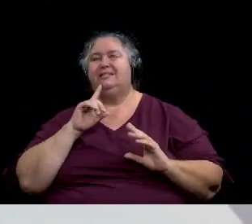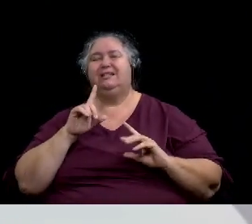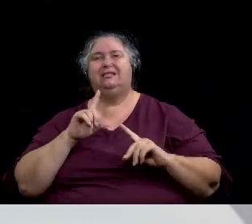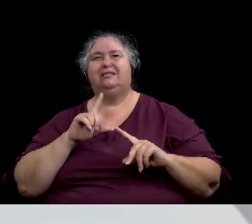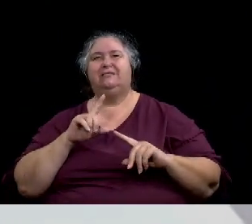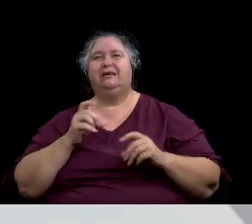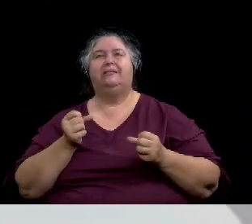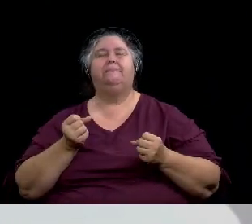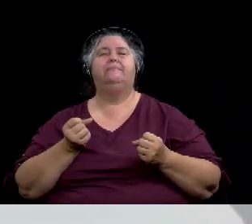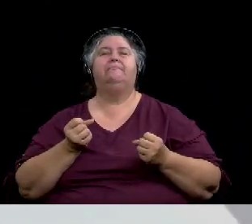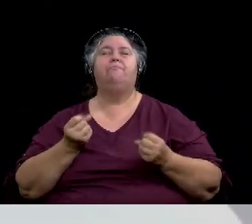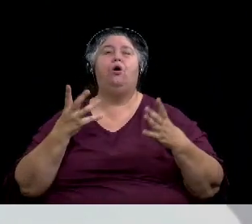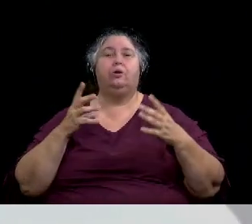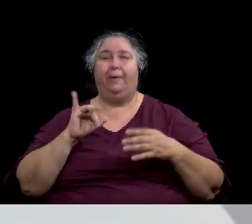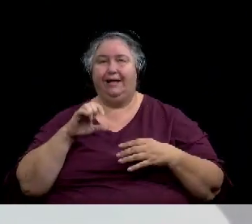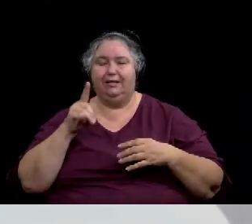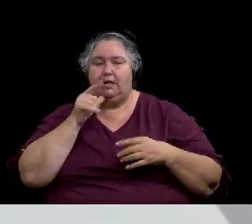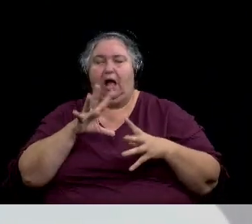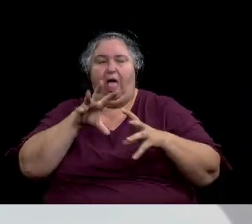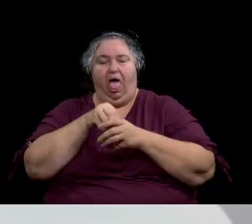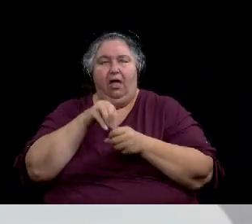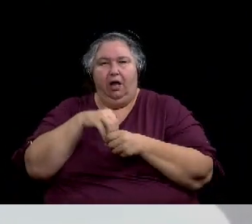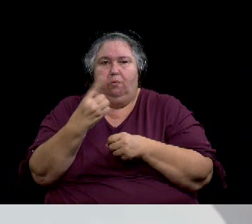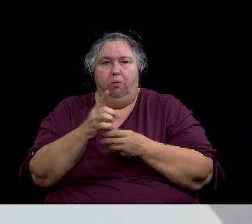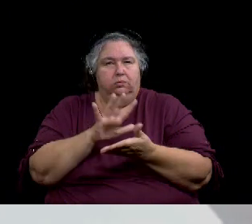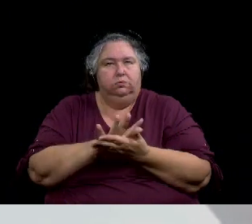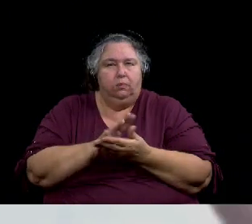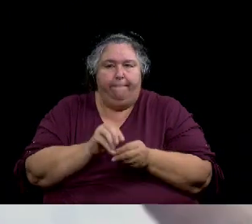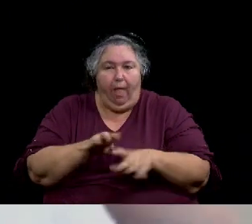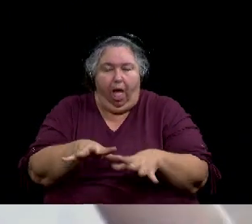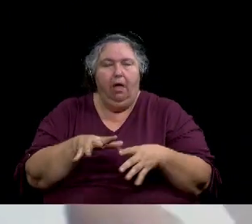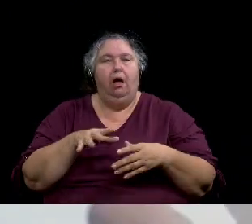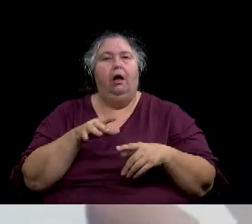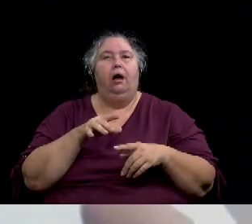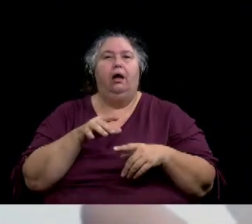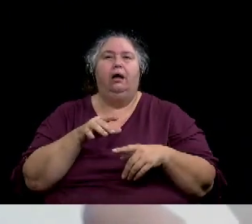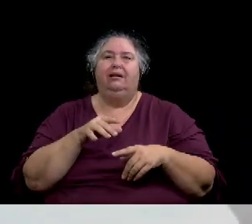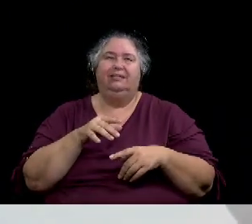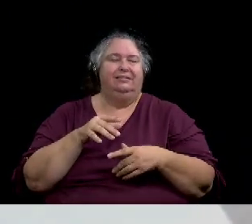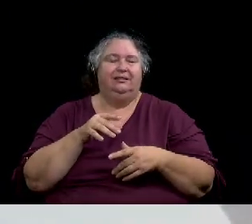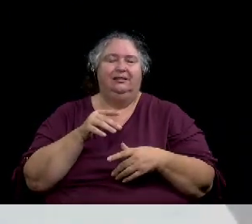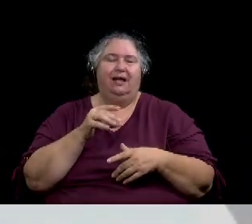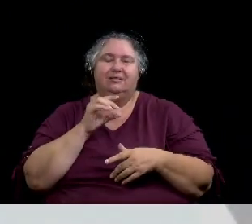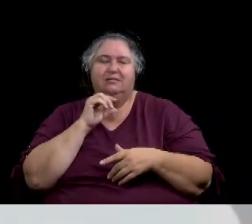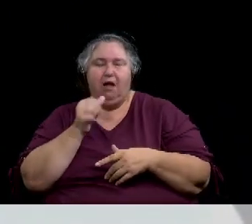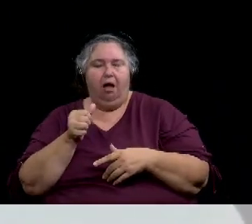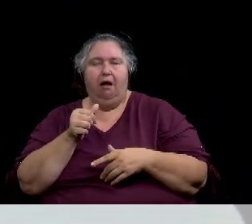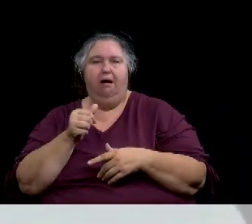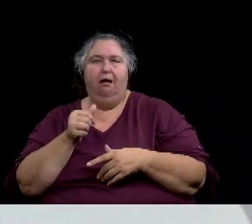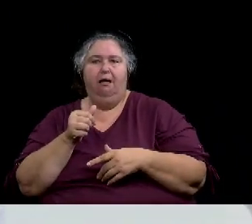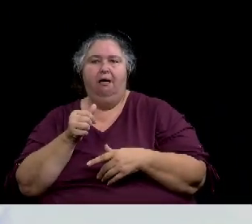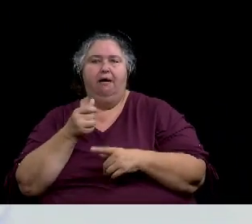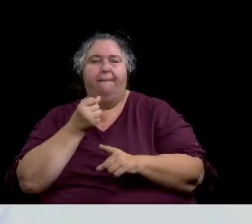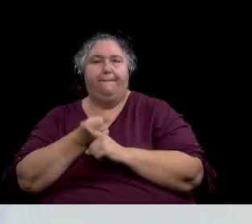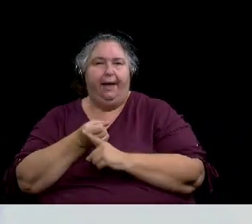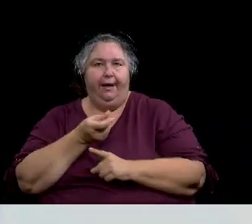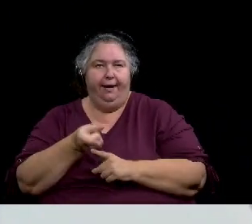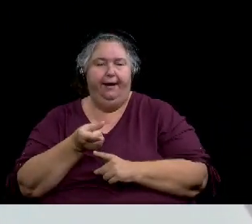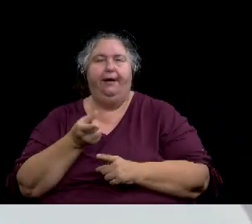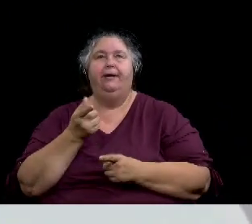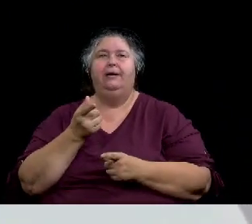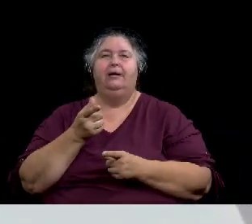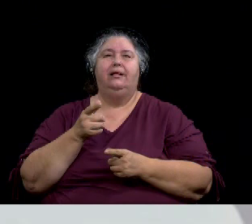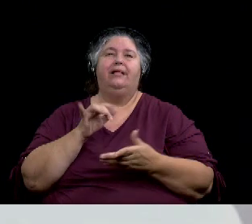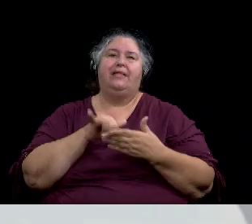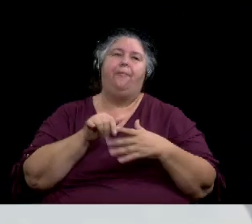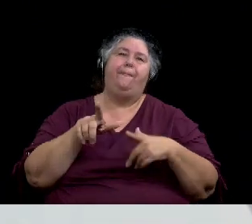multiple ISDs and multiple schools, but we've not seen one school where we've had an outbreak